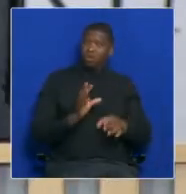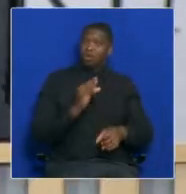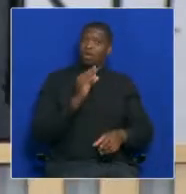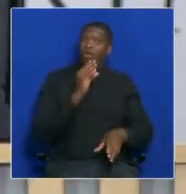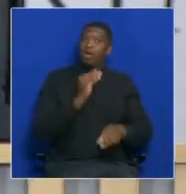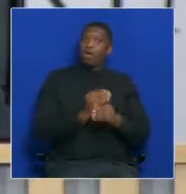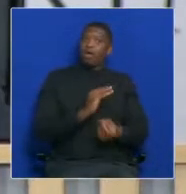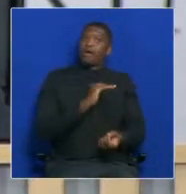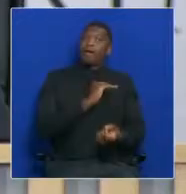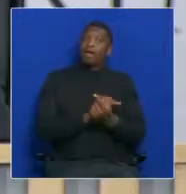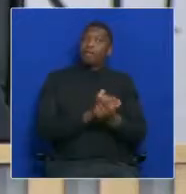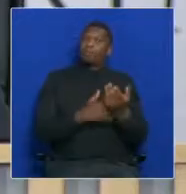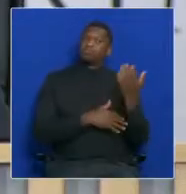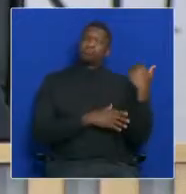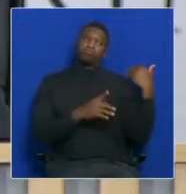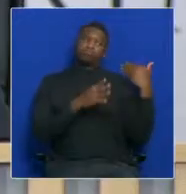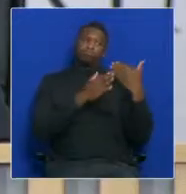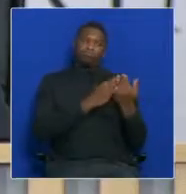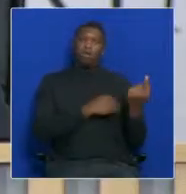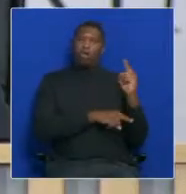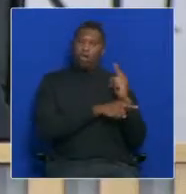of that process. That's correct.